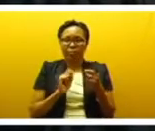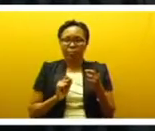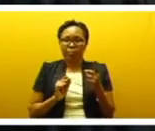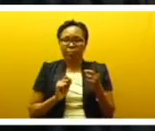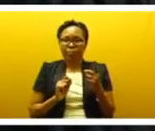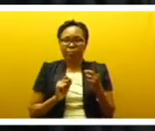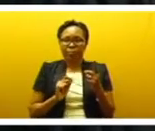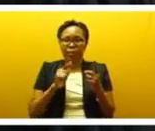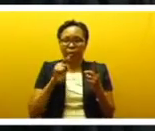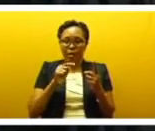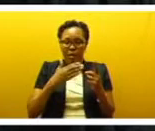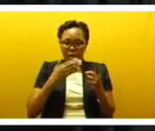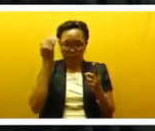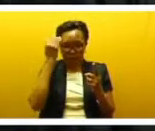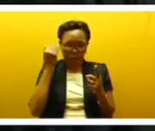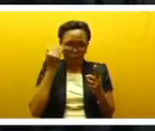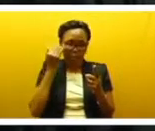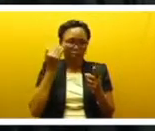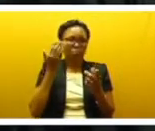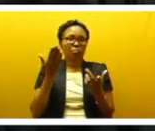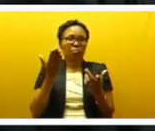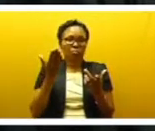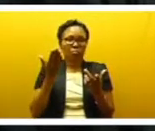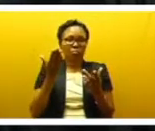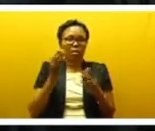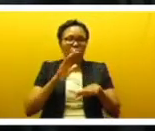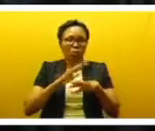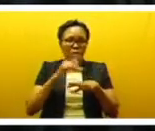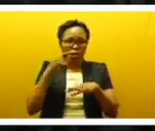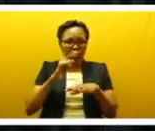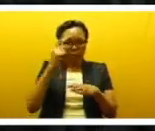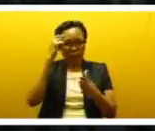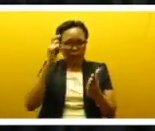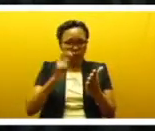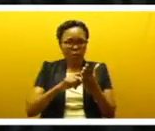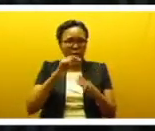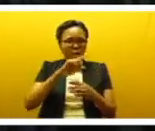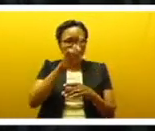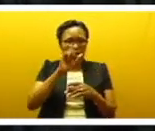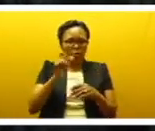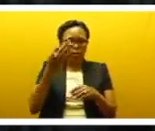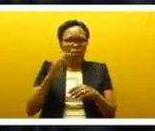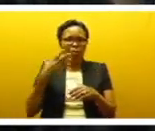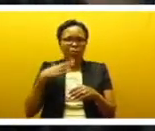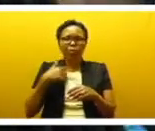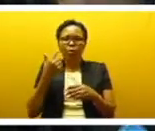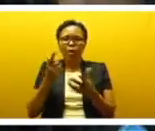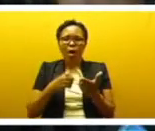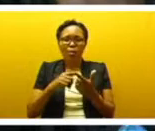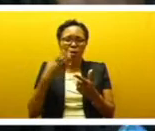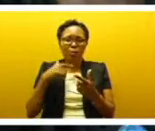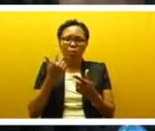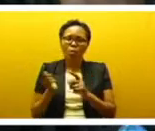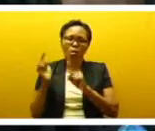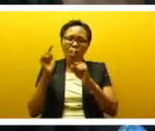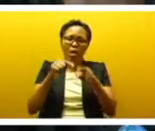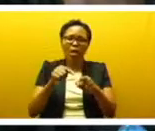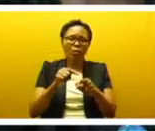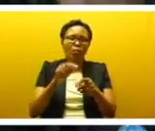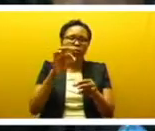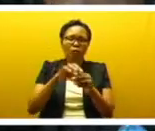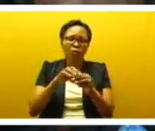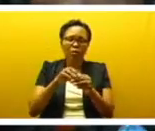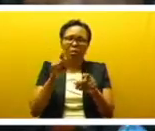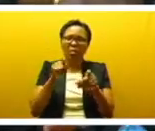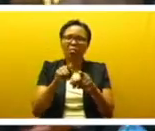Court, may it be noted that the question of the voter turnout in this election is a moving target. It is a